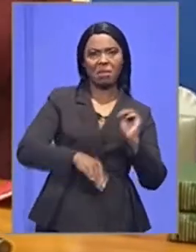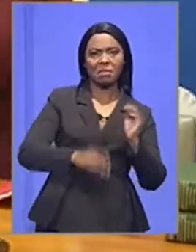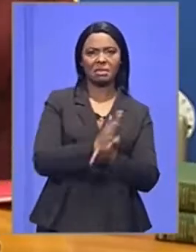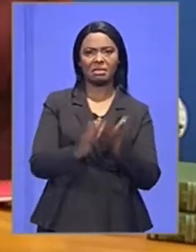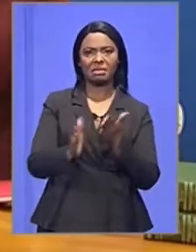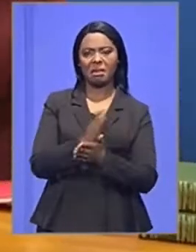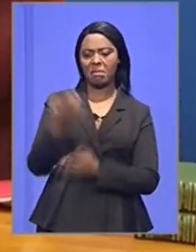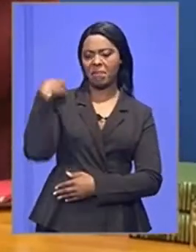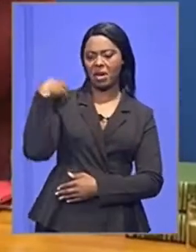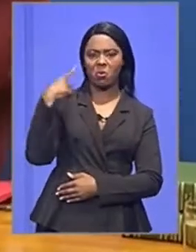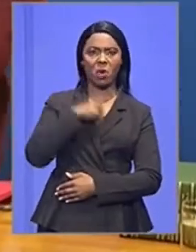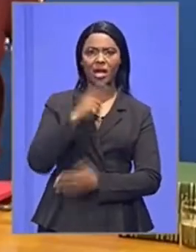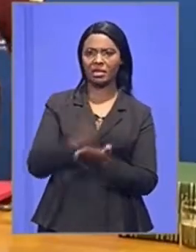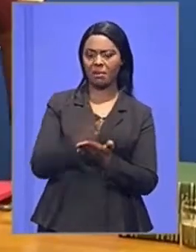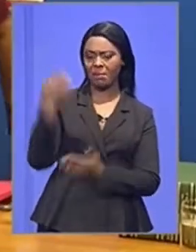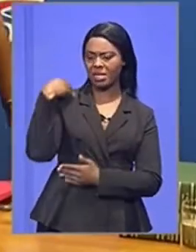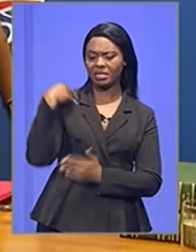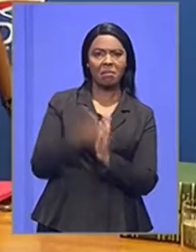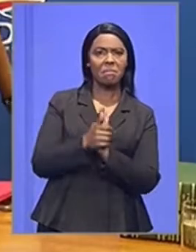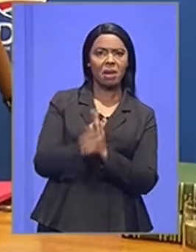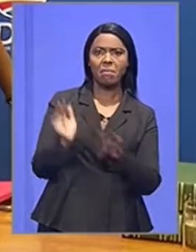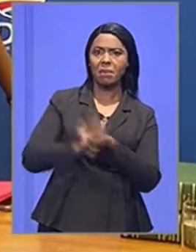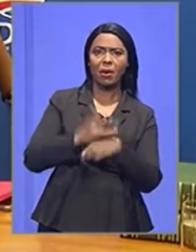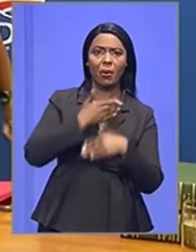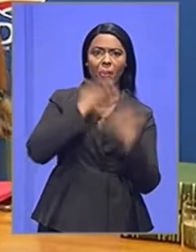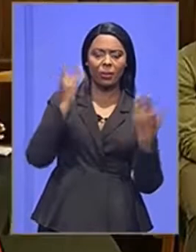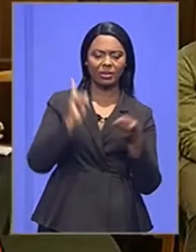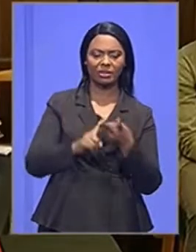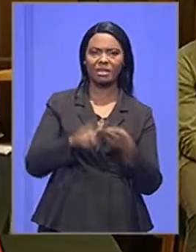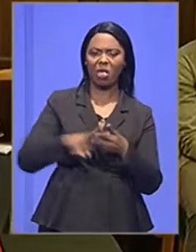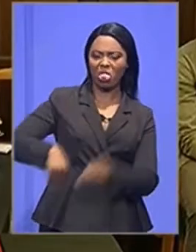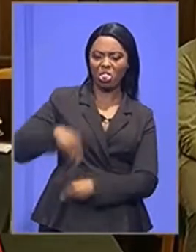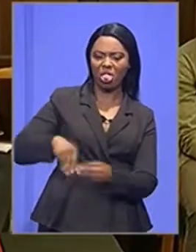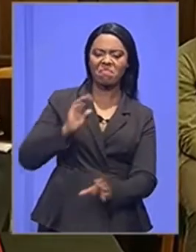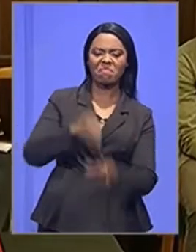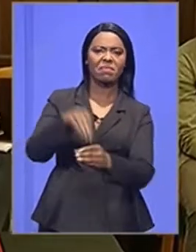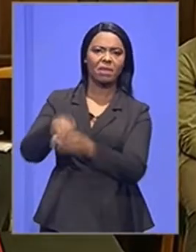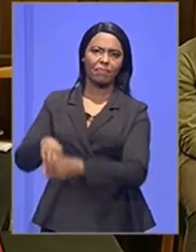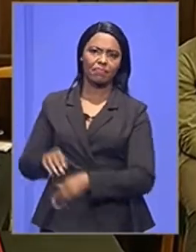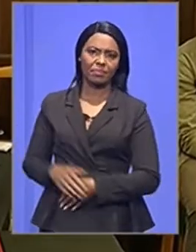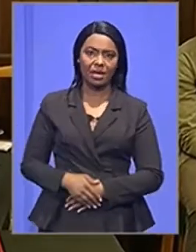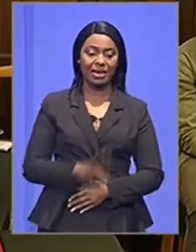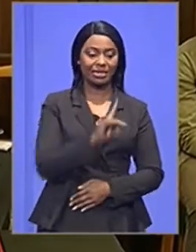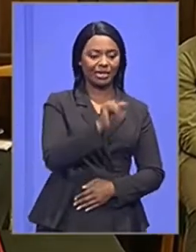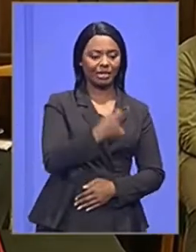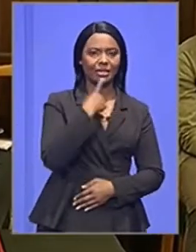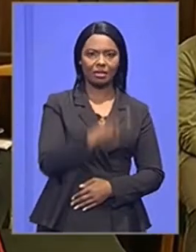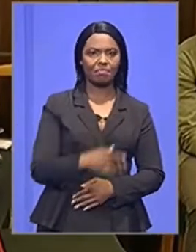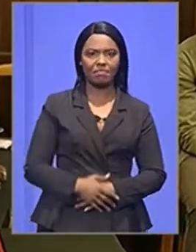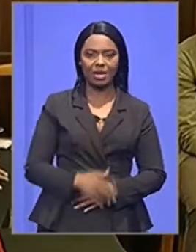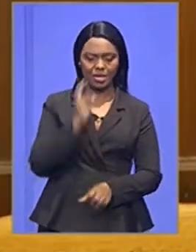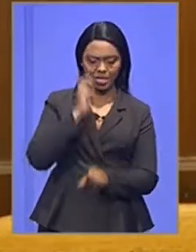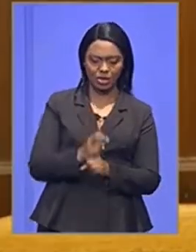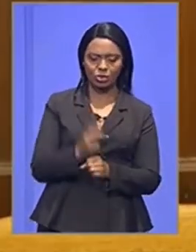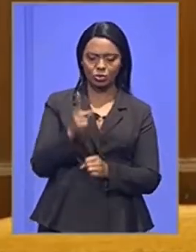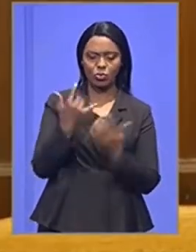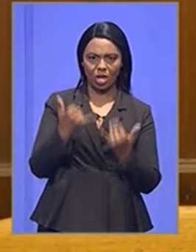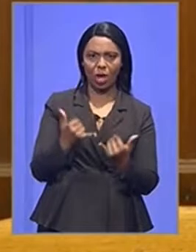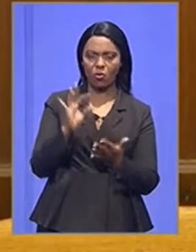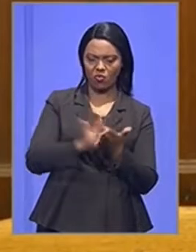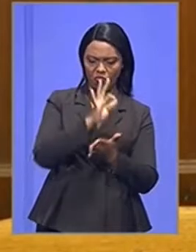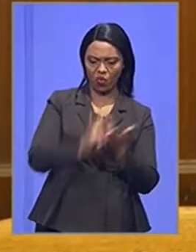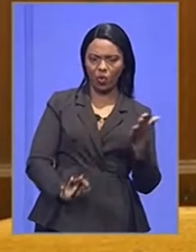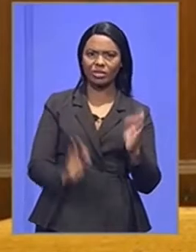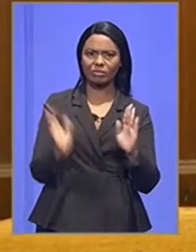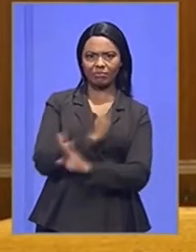ka go bo ba sena bokgoni ebile ba tletse bonwenwe. Lekoko le batla gore ditokololo di dirise matswalo a tsona mo voutong e tla dirwa